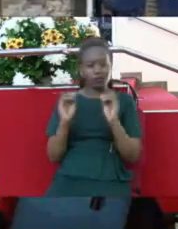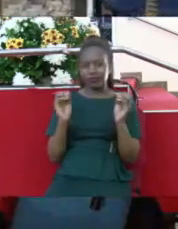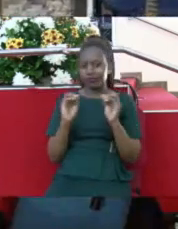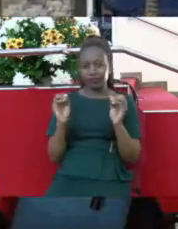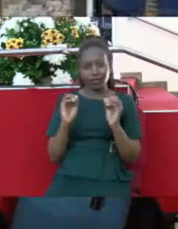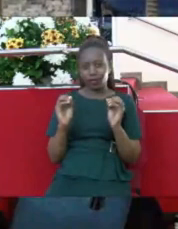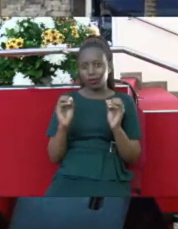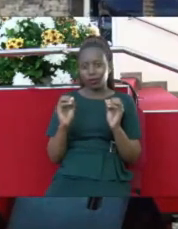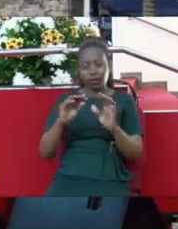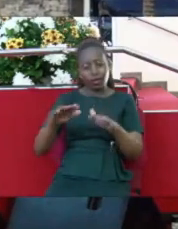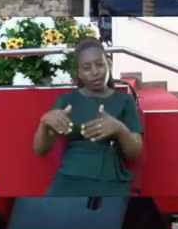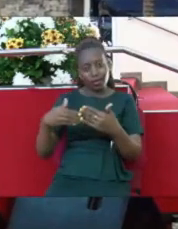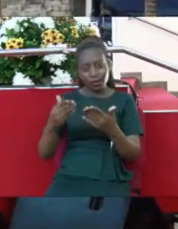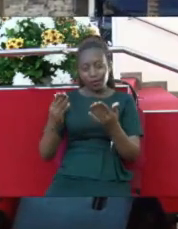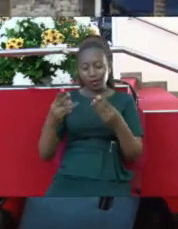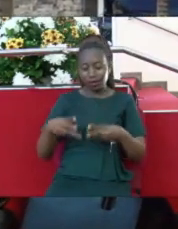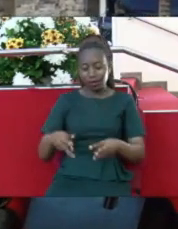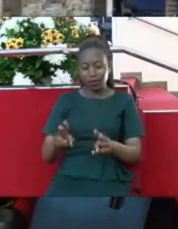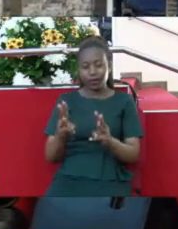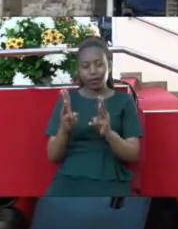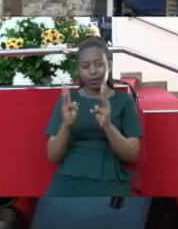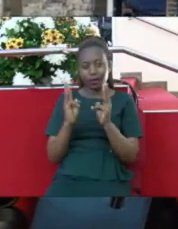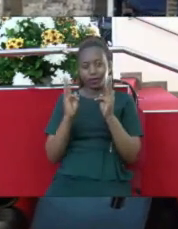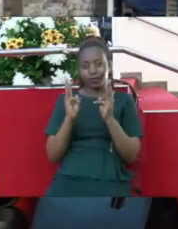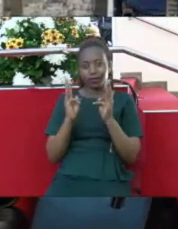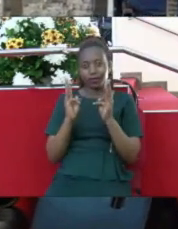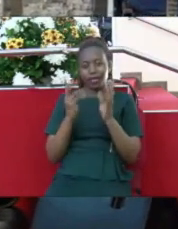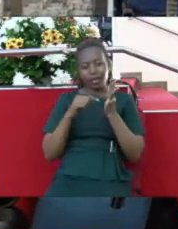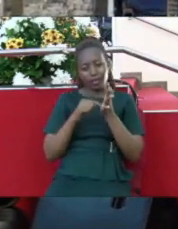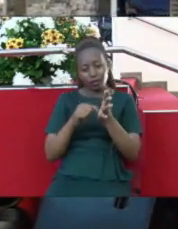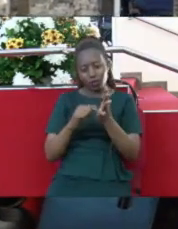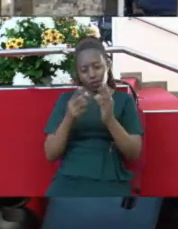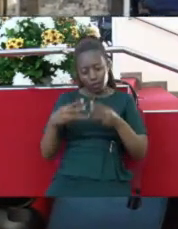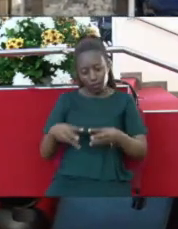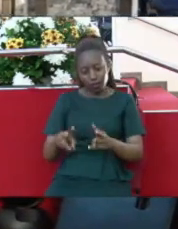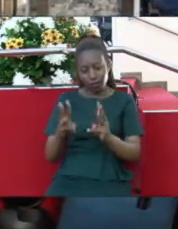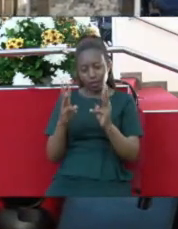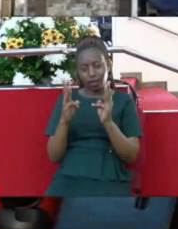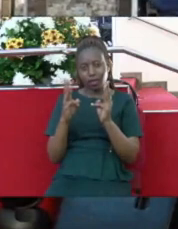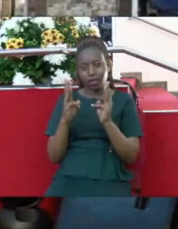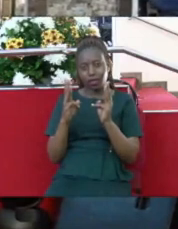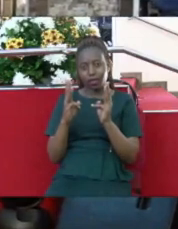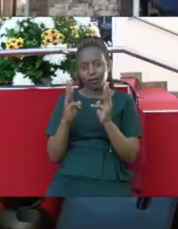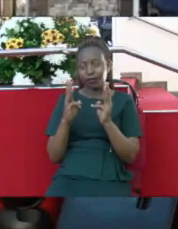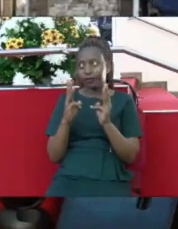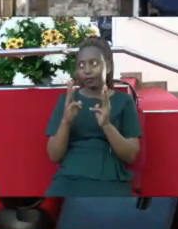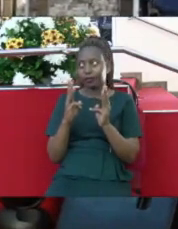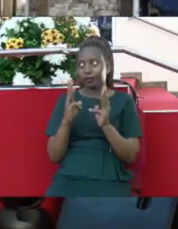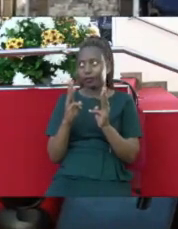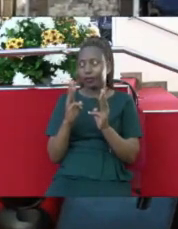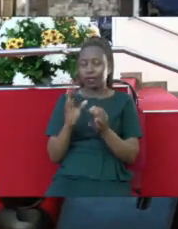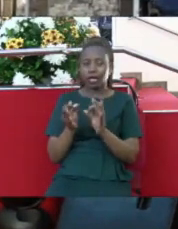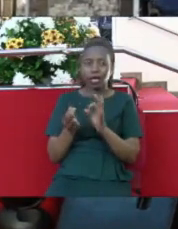has provided a way. Ameweza kutupa njia. He has provided a way. Ametupa njia ya kuokolewa. If you declare with your